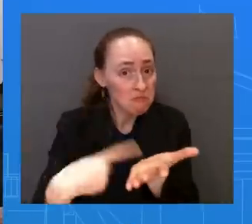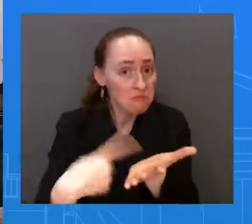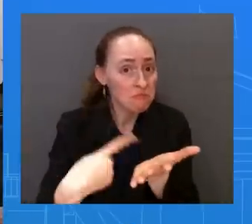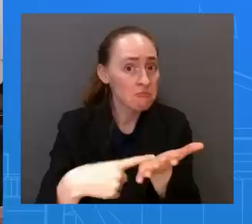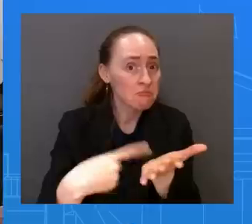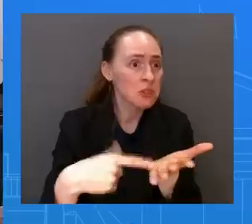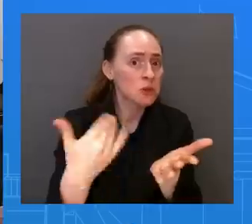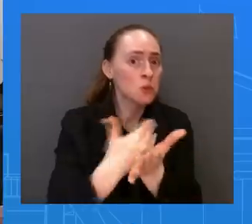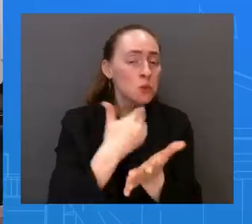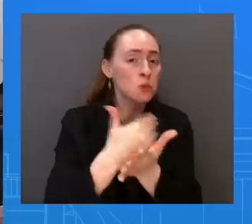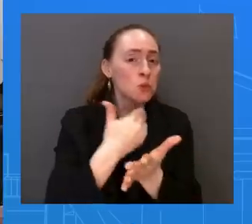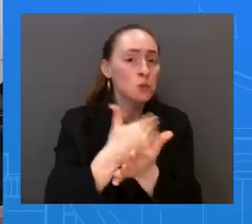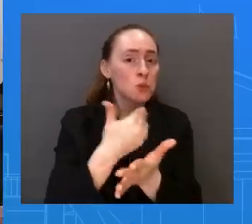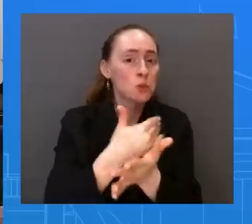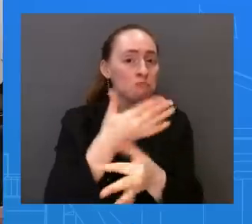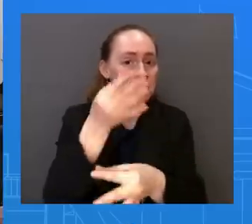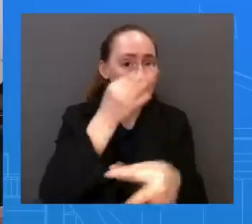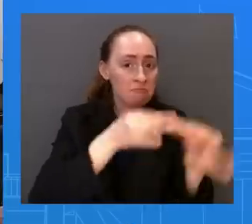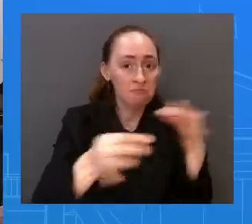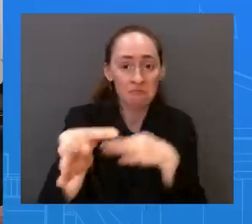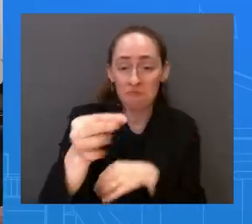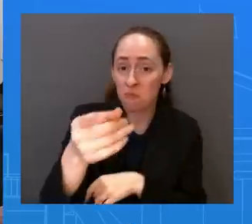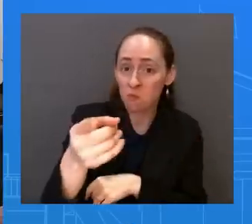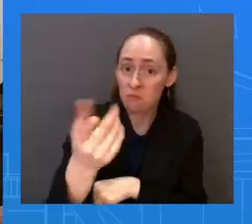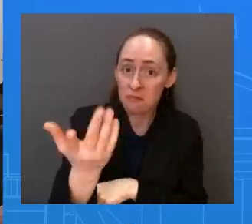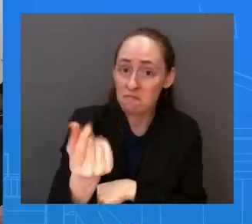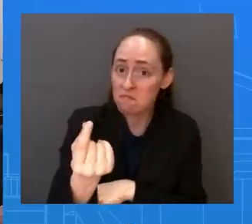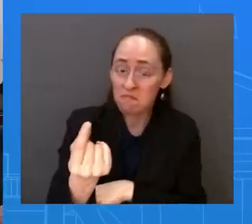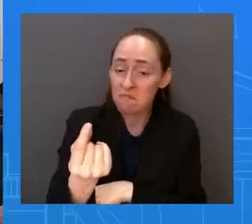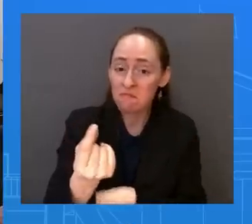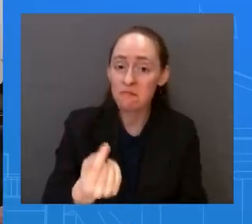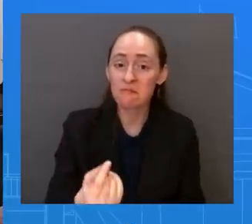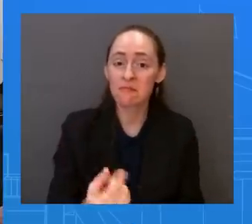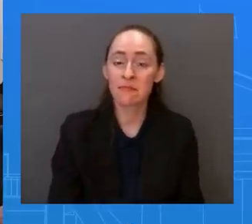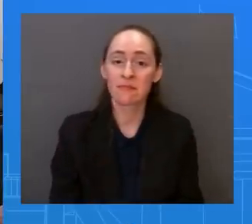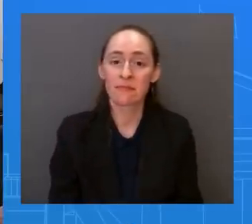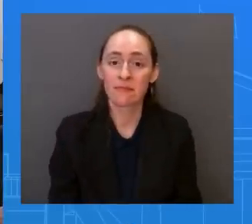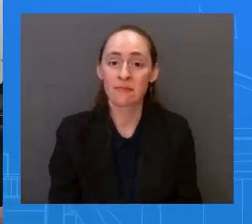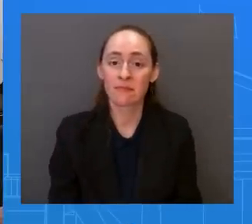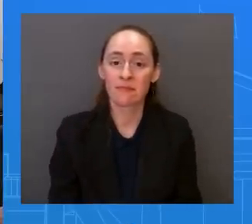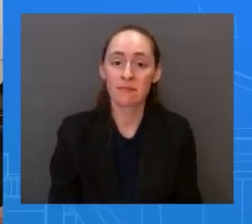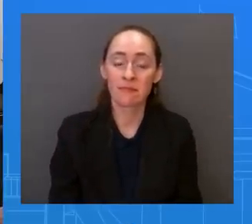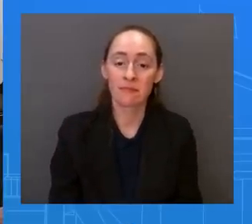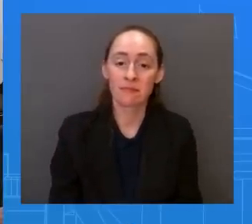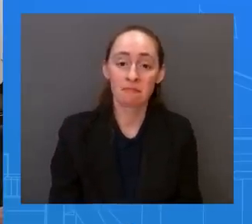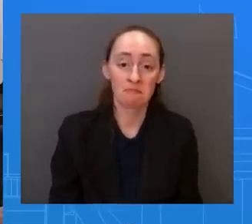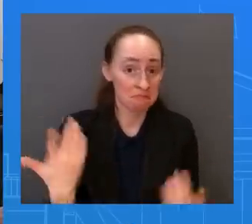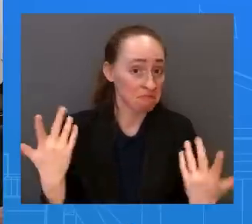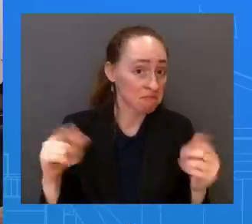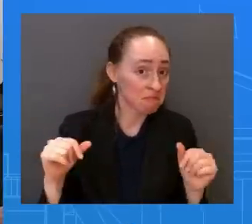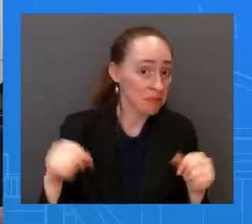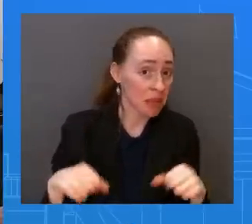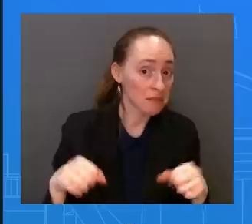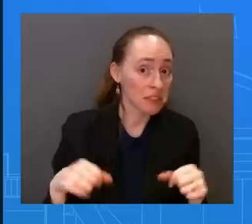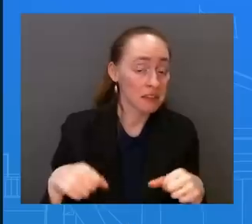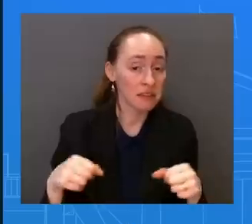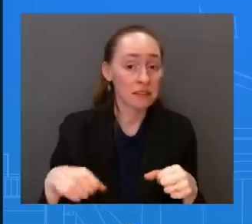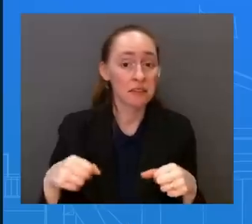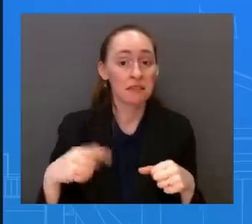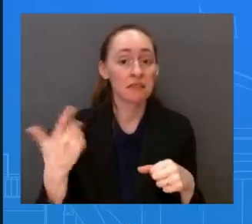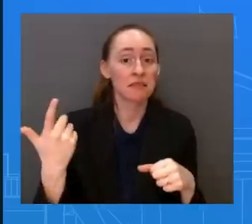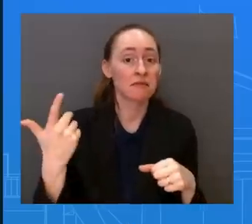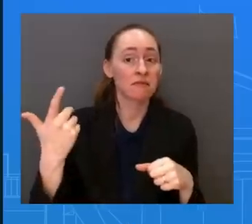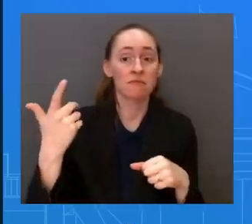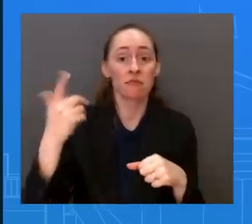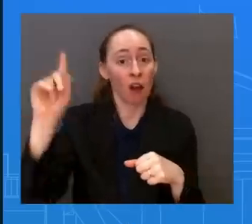Fed candidacy, and would existing governors be a candidate for the vice chair, or would you be looking outside to fill the vice chair position? So the